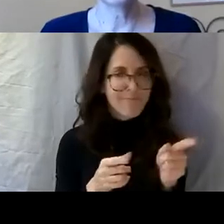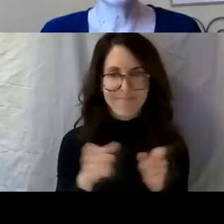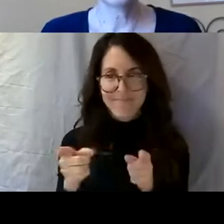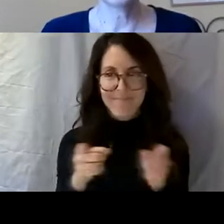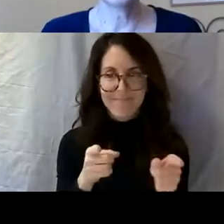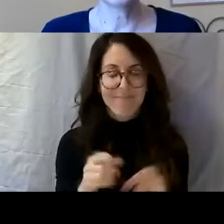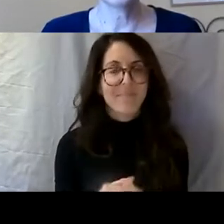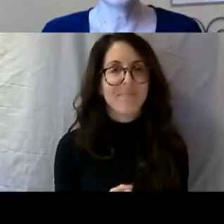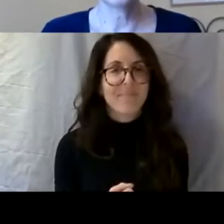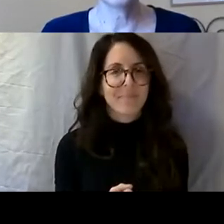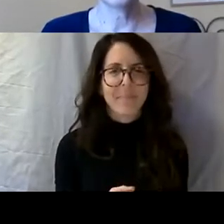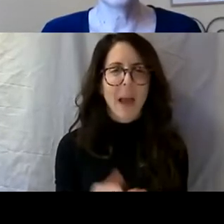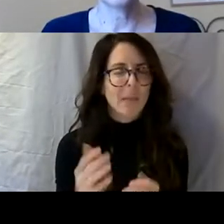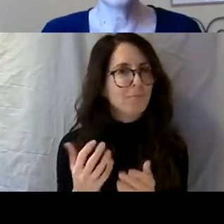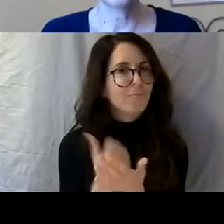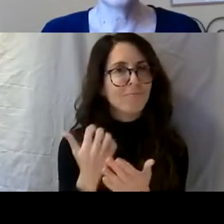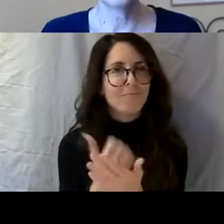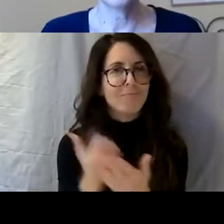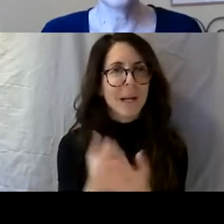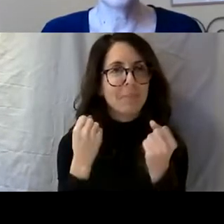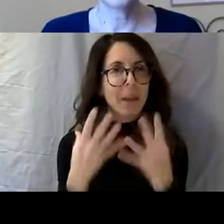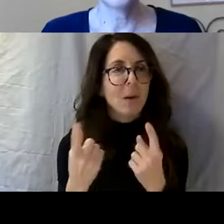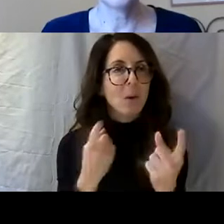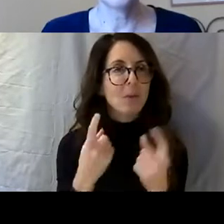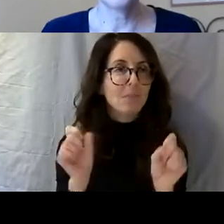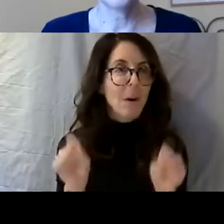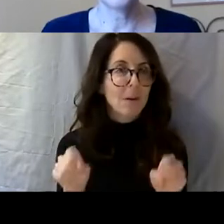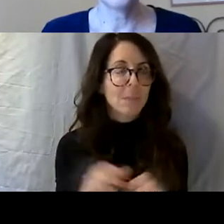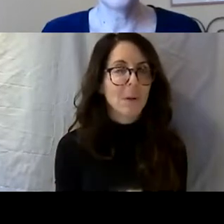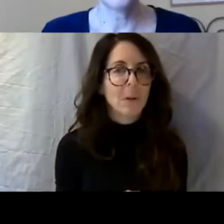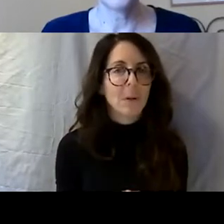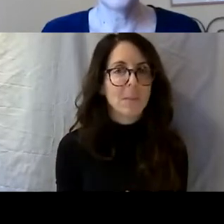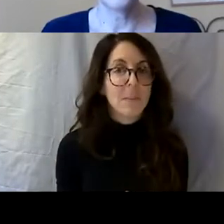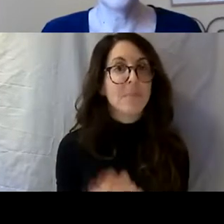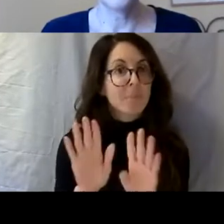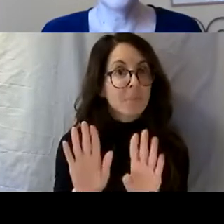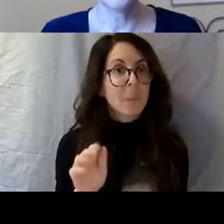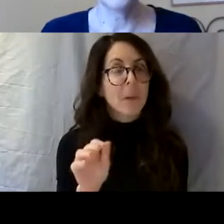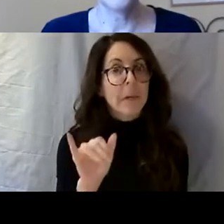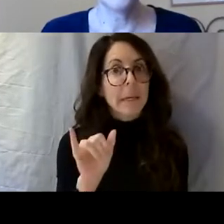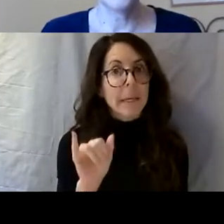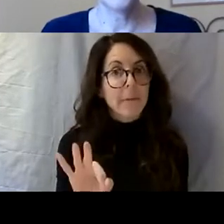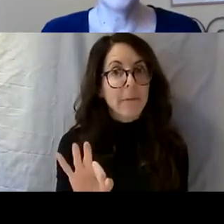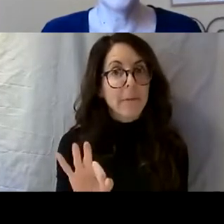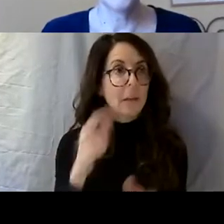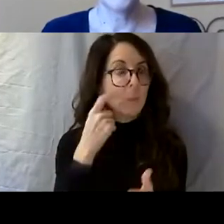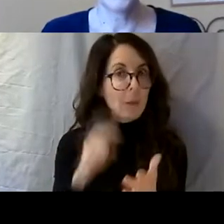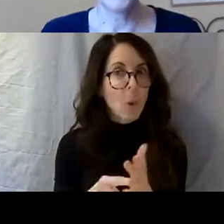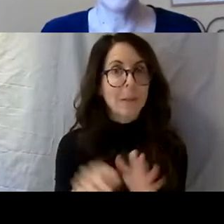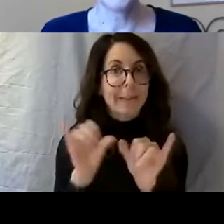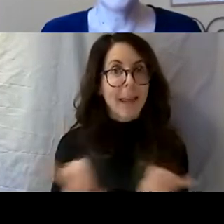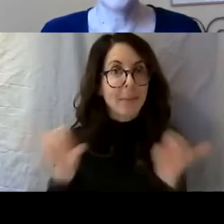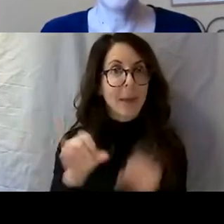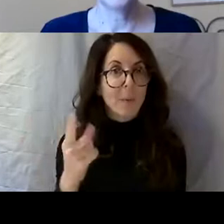And we'll strive to get to as many questions as possible. And we'll prioritize, if there's any frequently asked questions, we'll prioritize those